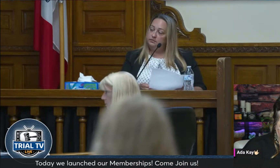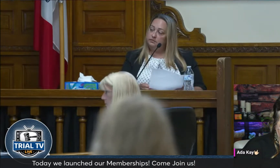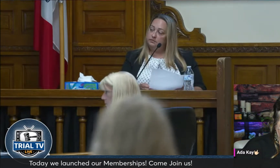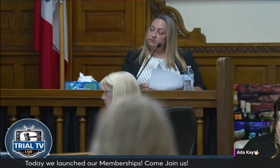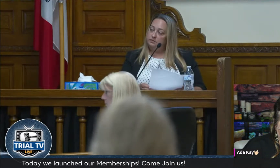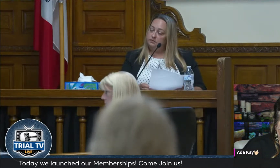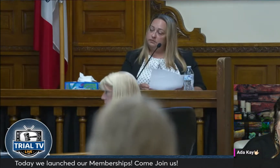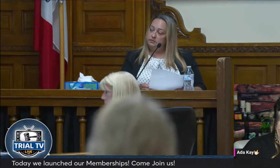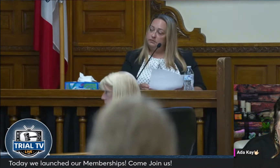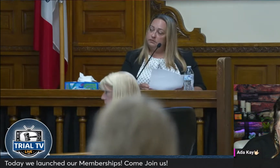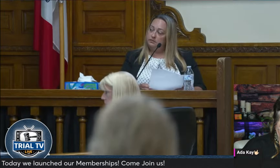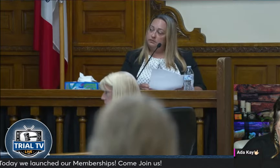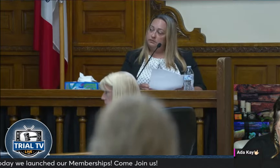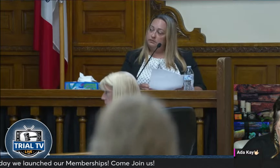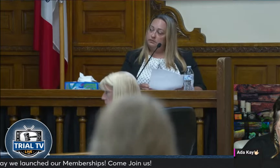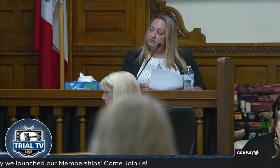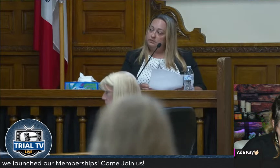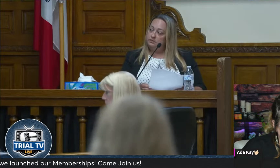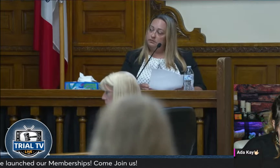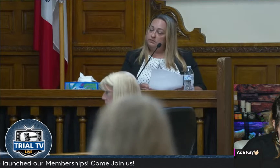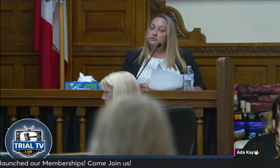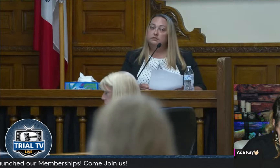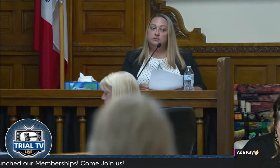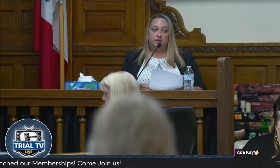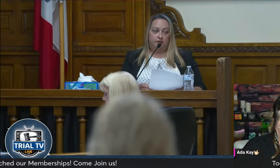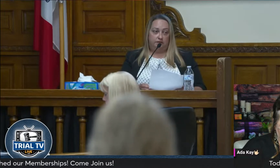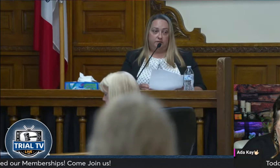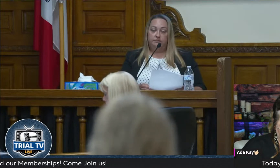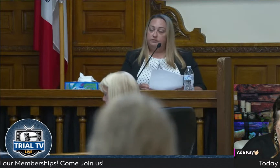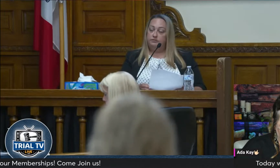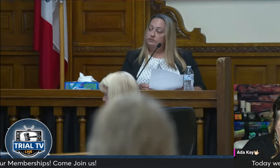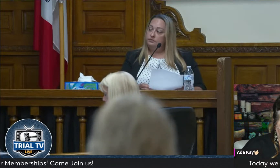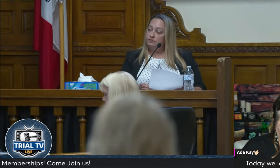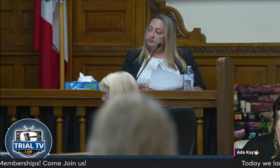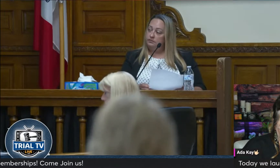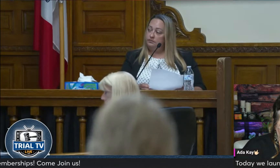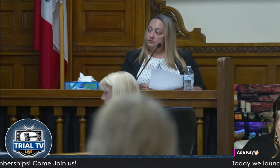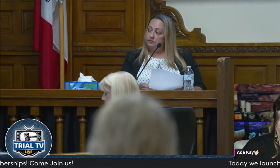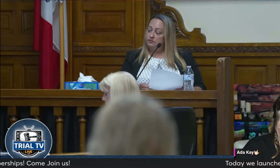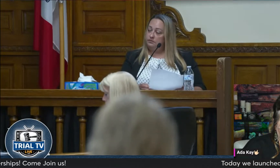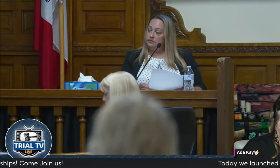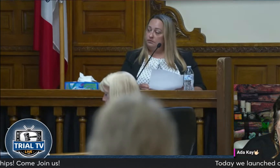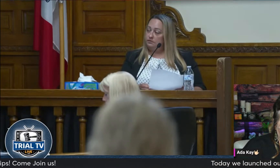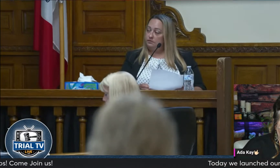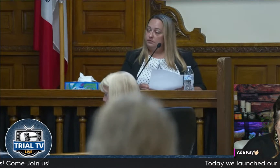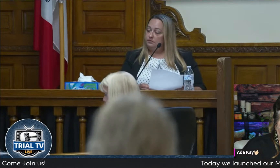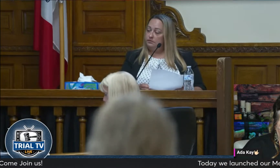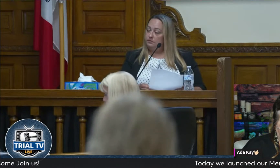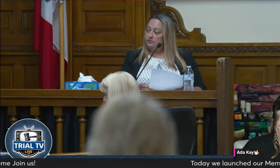And that would be for the same reasons we've discussed before, isn't it? Yes.